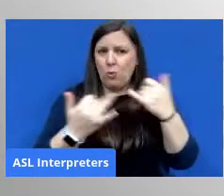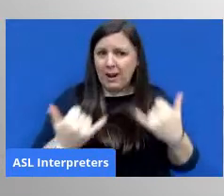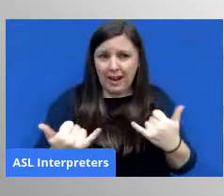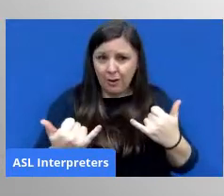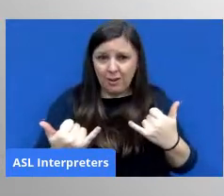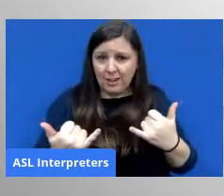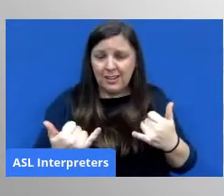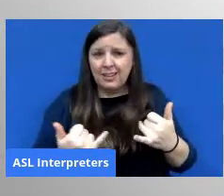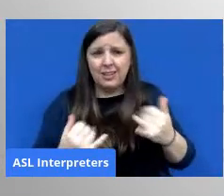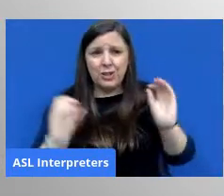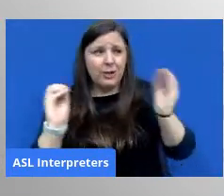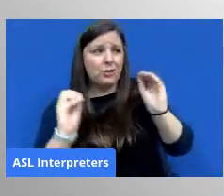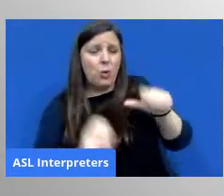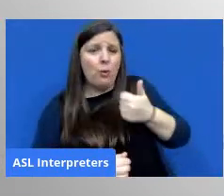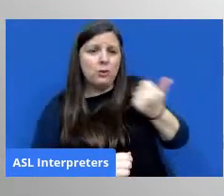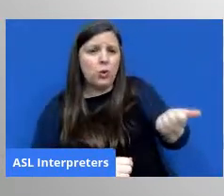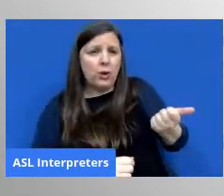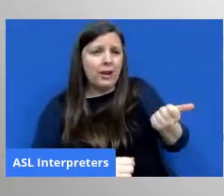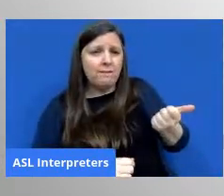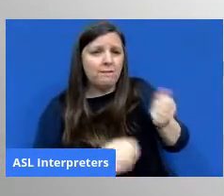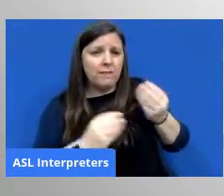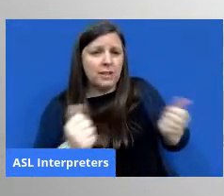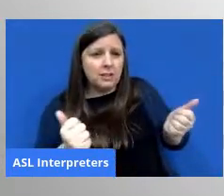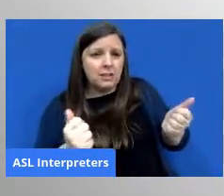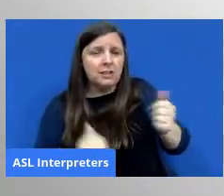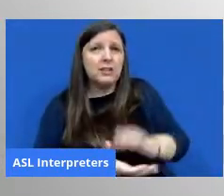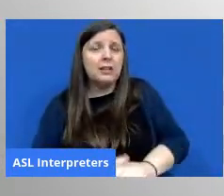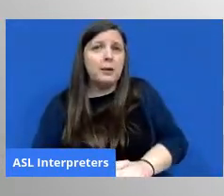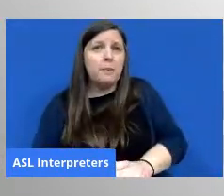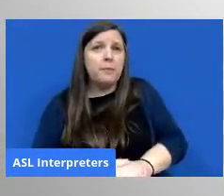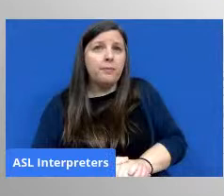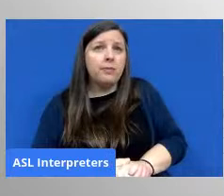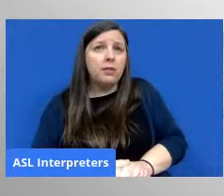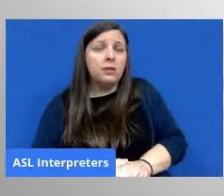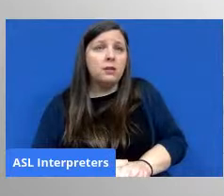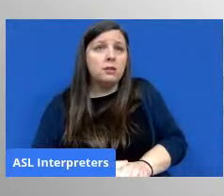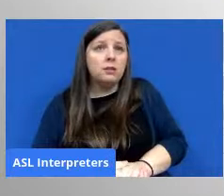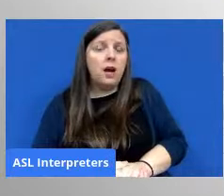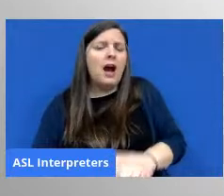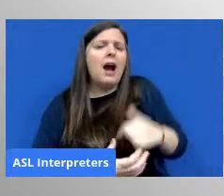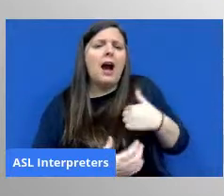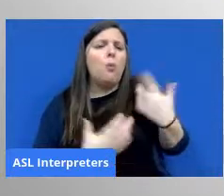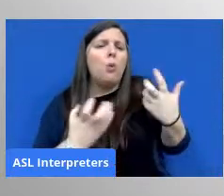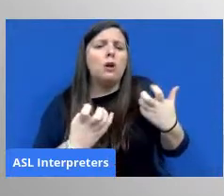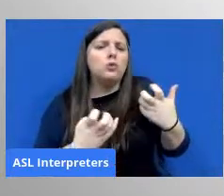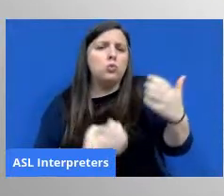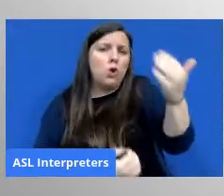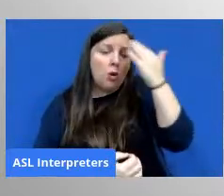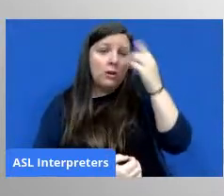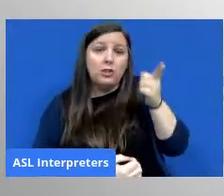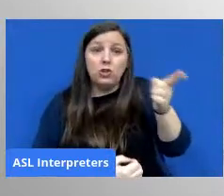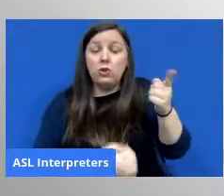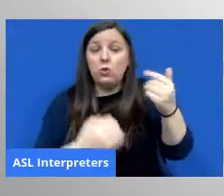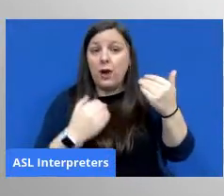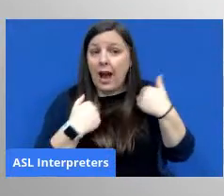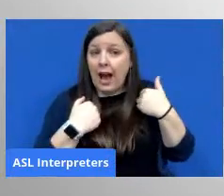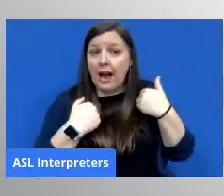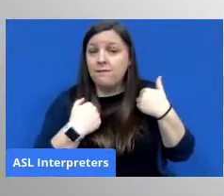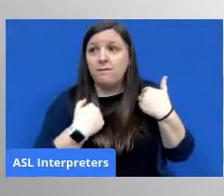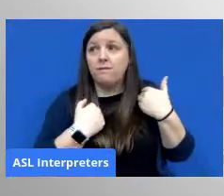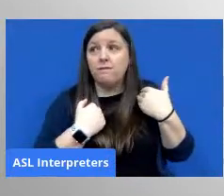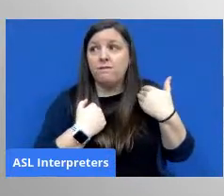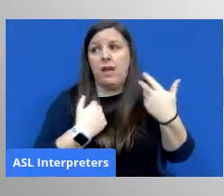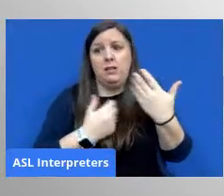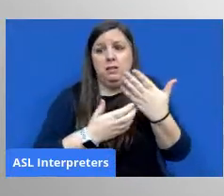we don't have an alternative. Like if it's, I just want to know if do you have some alternative that you